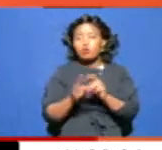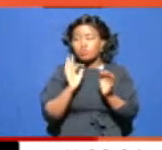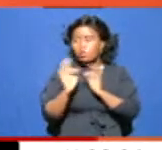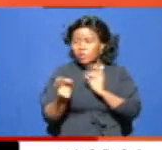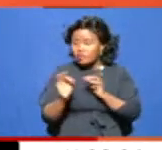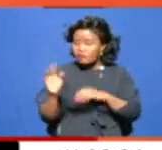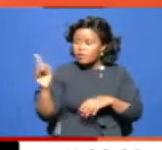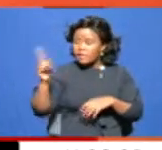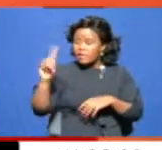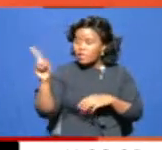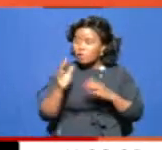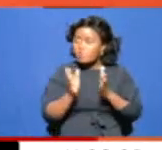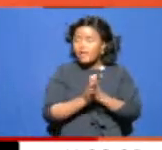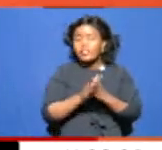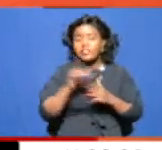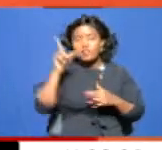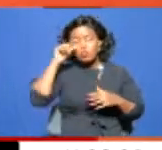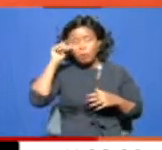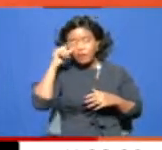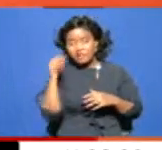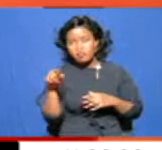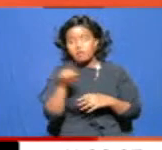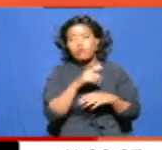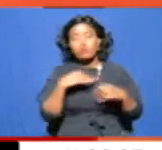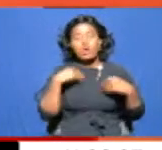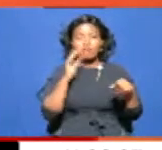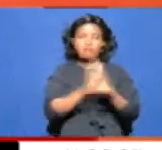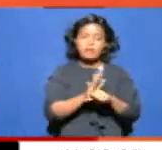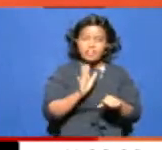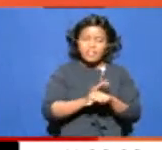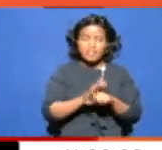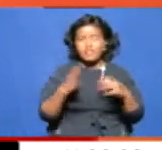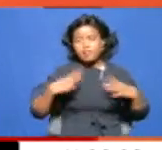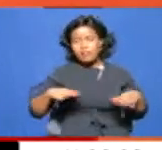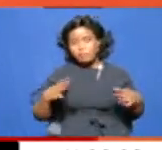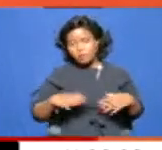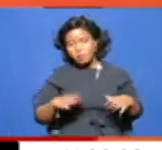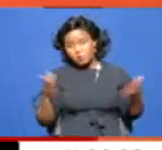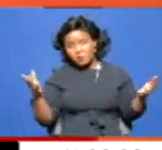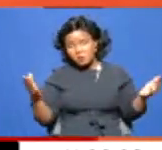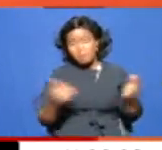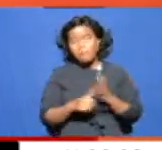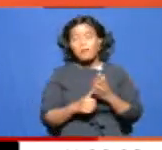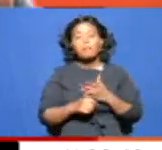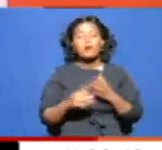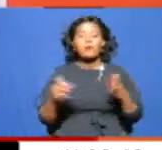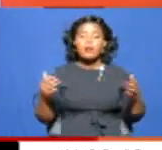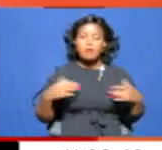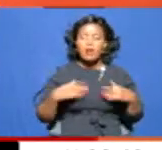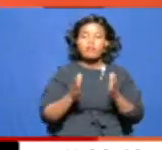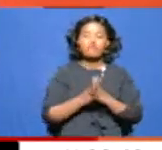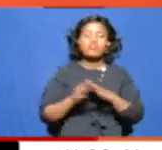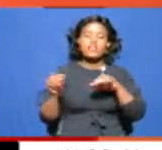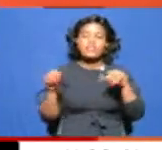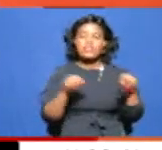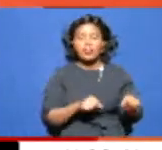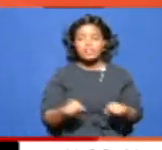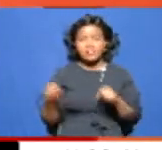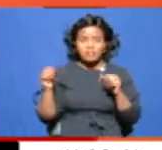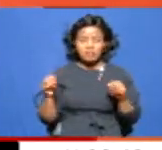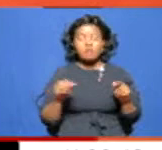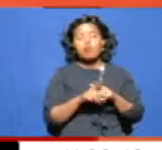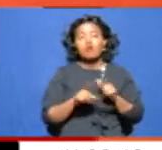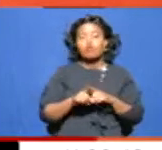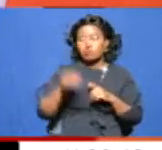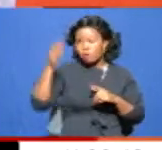Mombasa. We'll have a capacity crowd. So for me, I think we have a problem with our structure. I don't know how we'll do it. In Brazil, I think it's played that way.